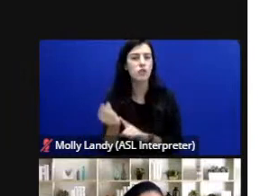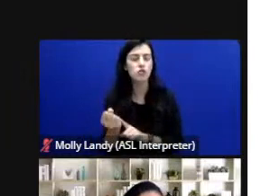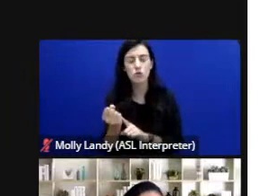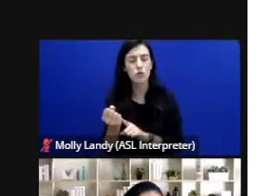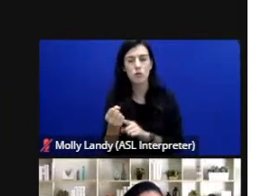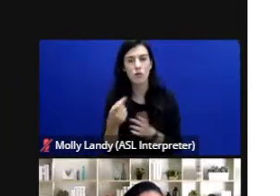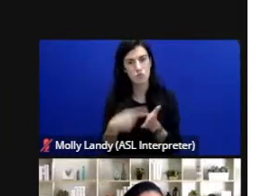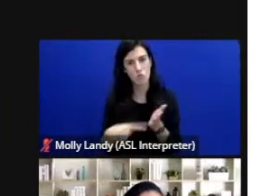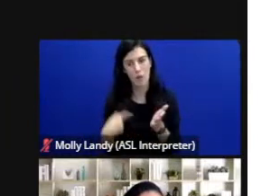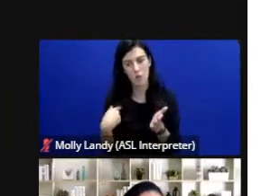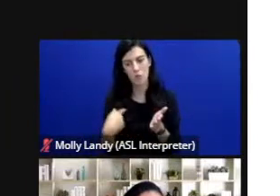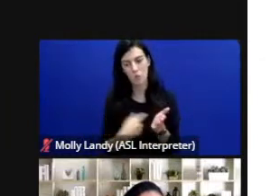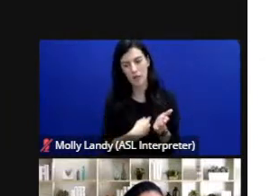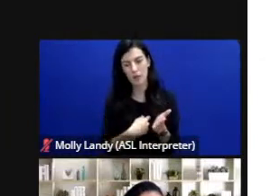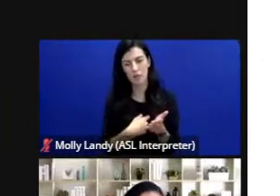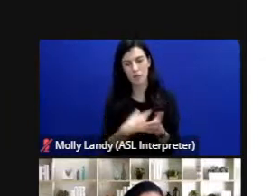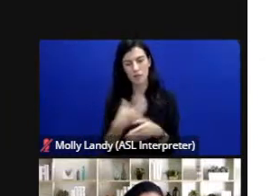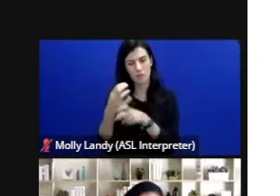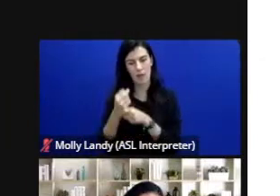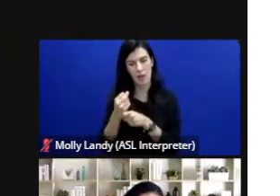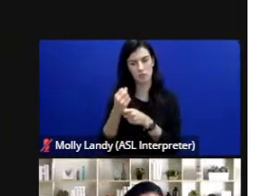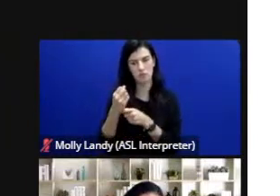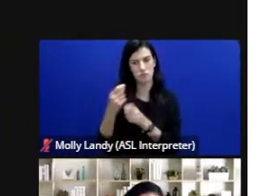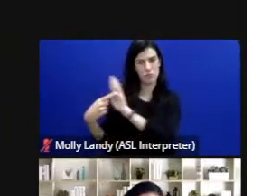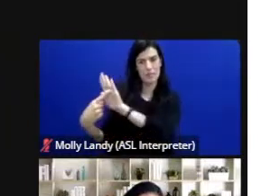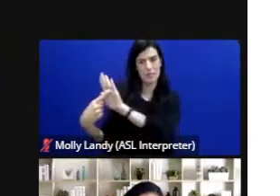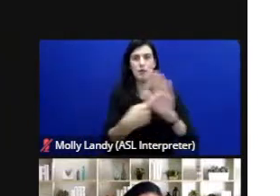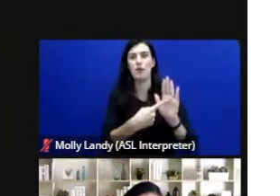is being presented to us. What is being presented to